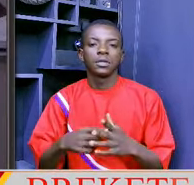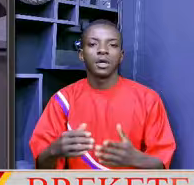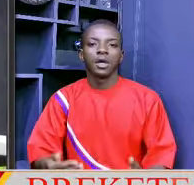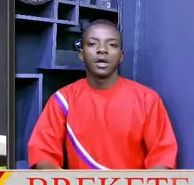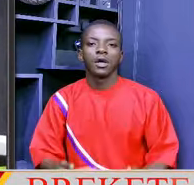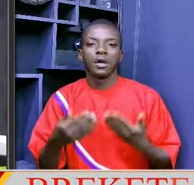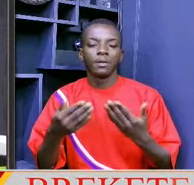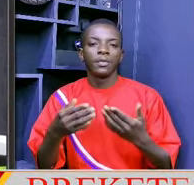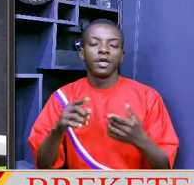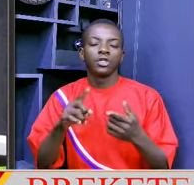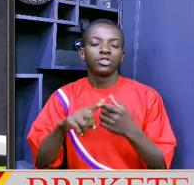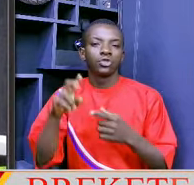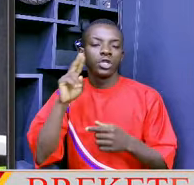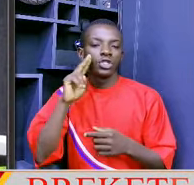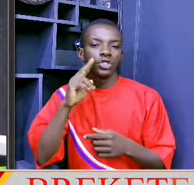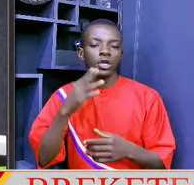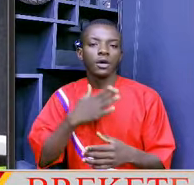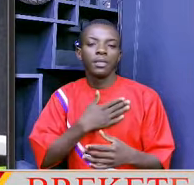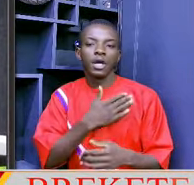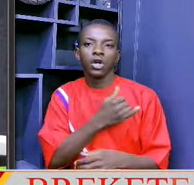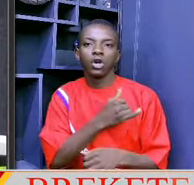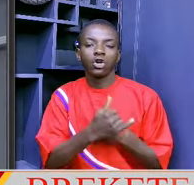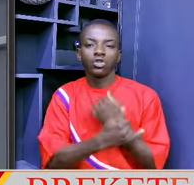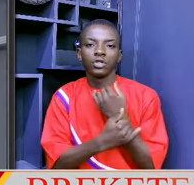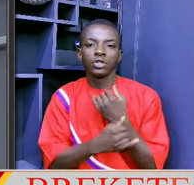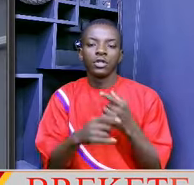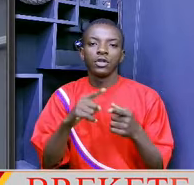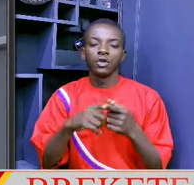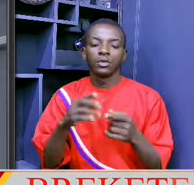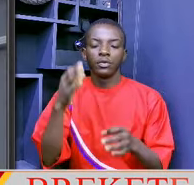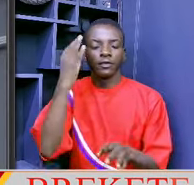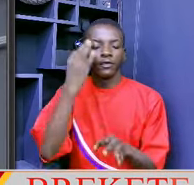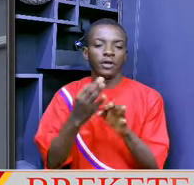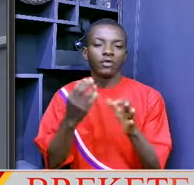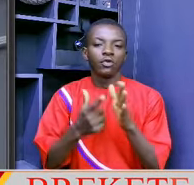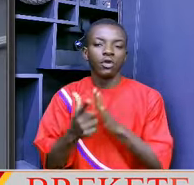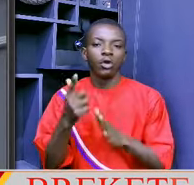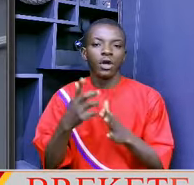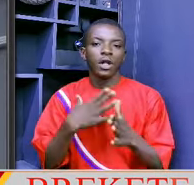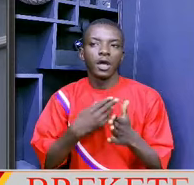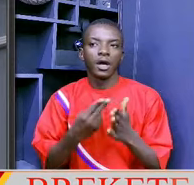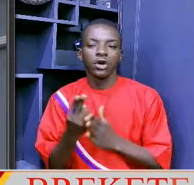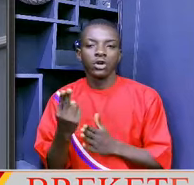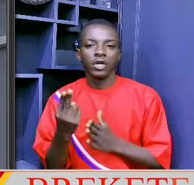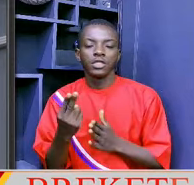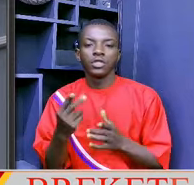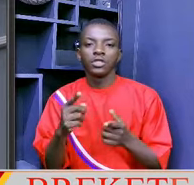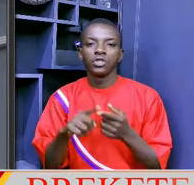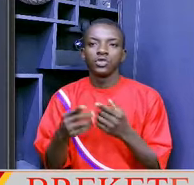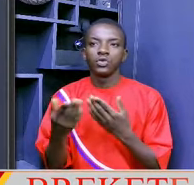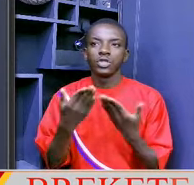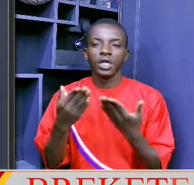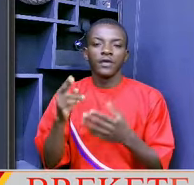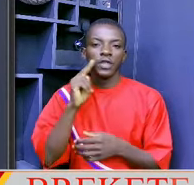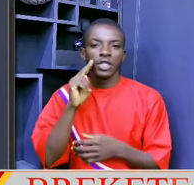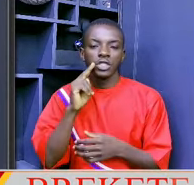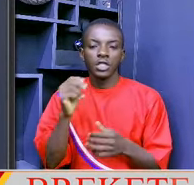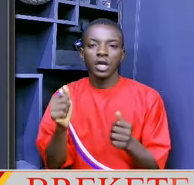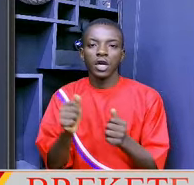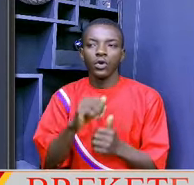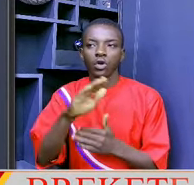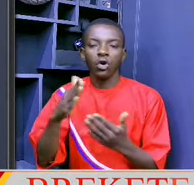3, 1, 2, 3, go. I pledge to Nigeria, my country, to be faithful, loyal, and honest. To